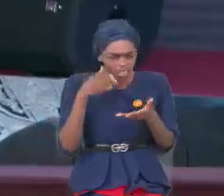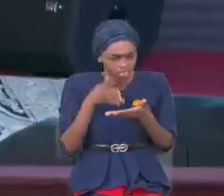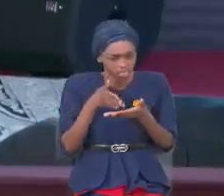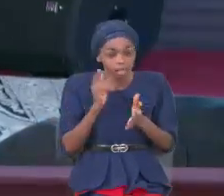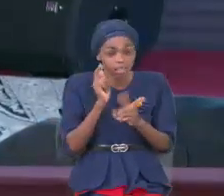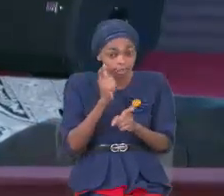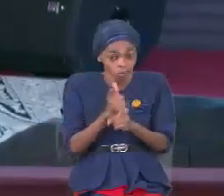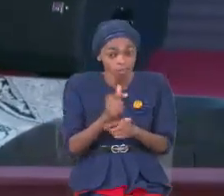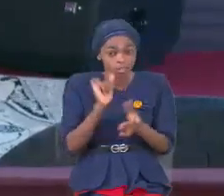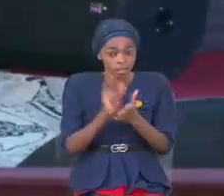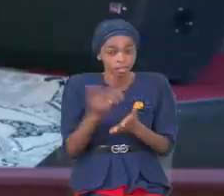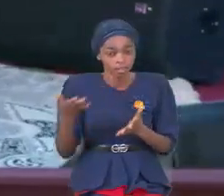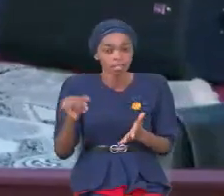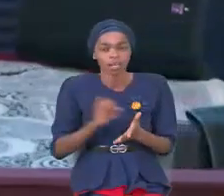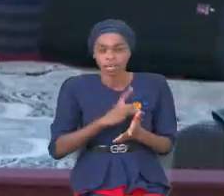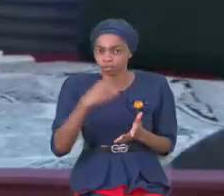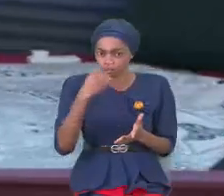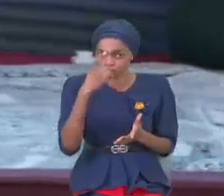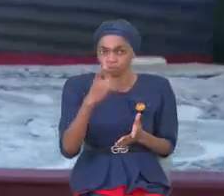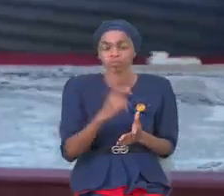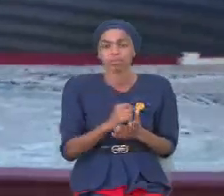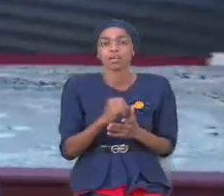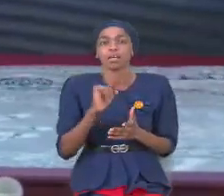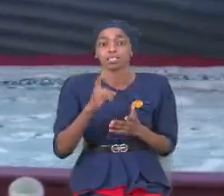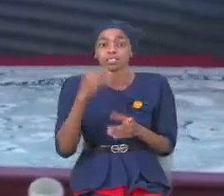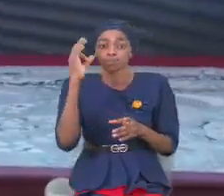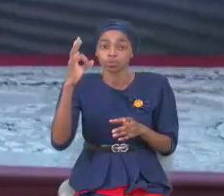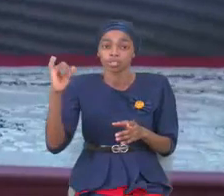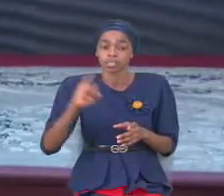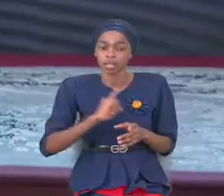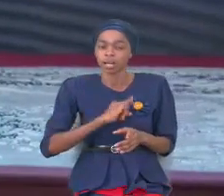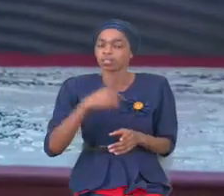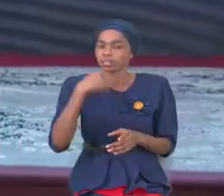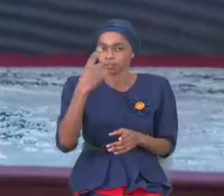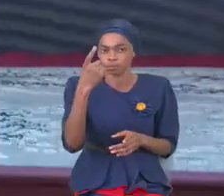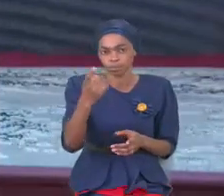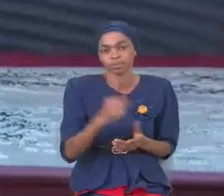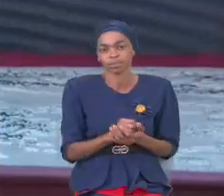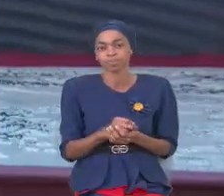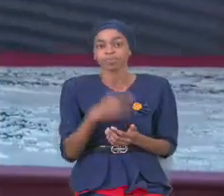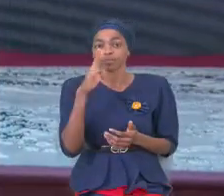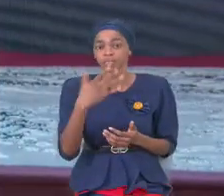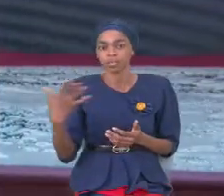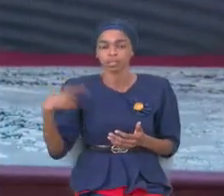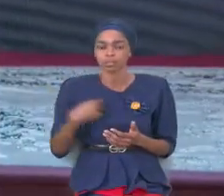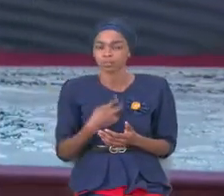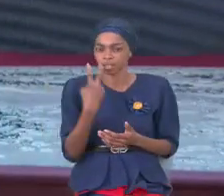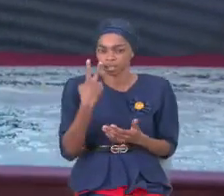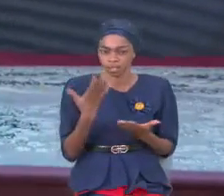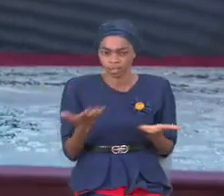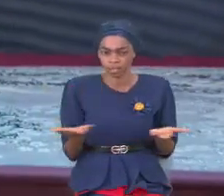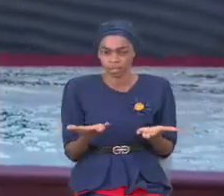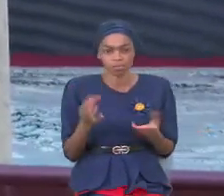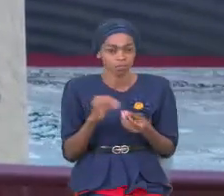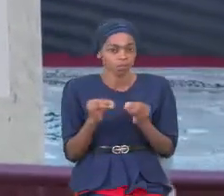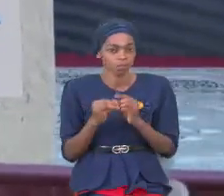have to preaching that I bid thee. Three things we're looking at. Number one, we're looking